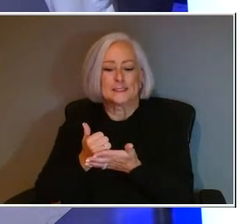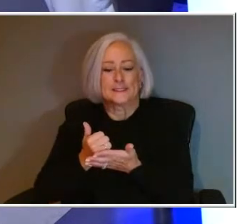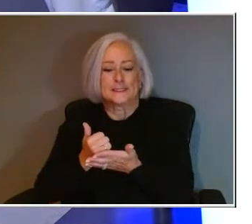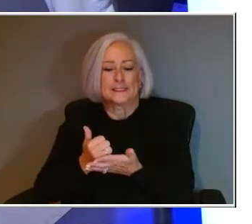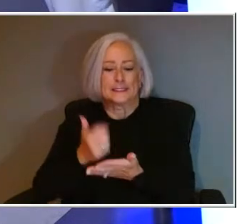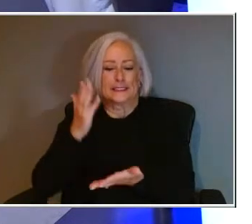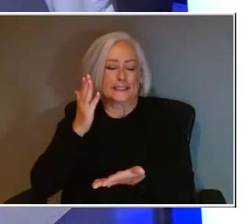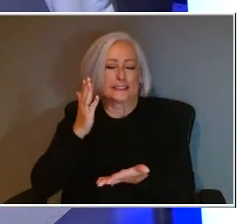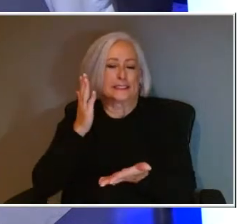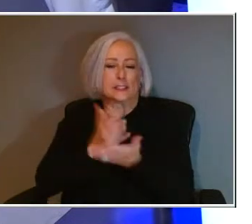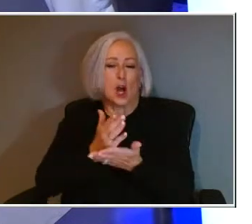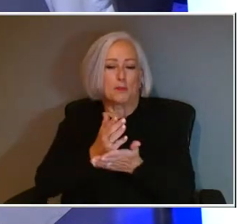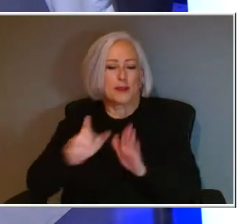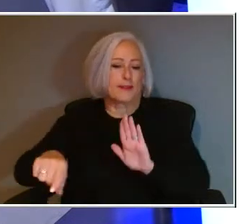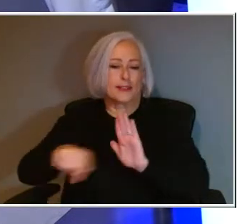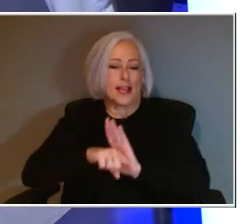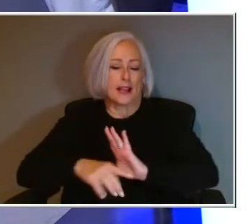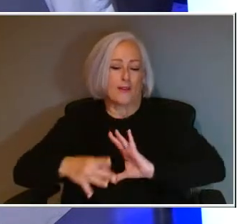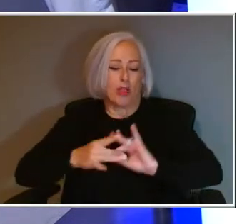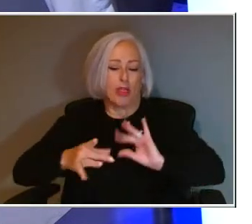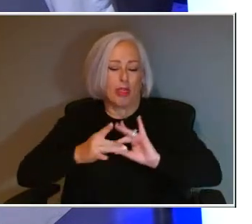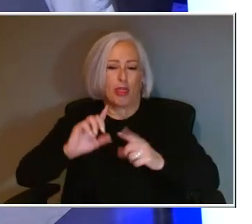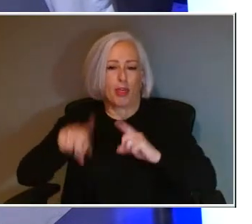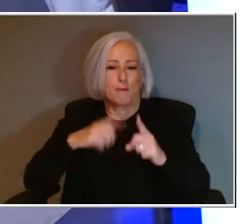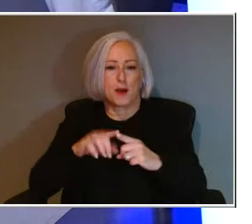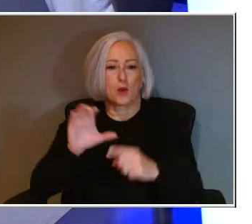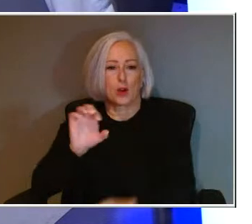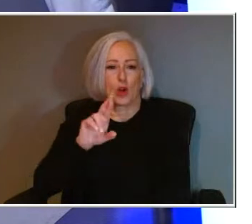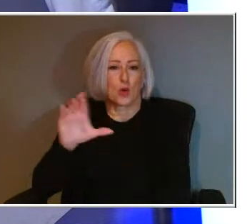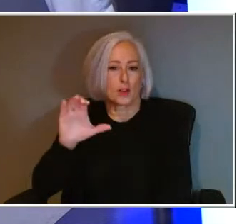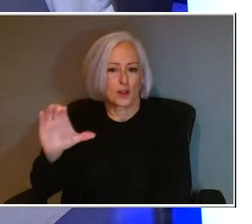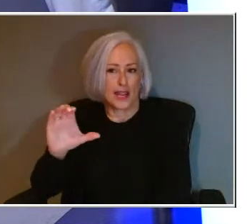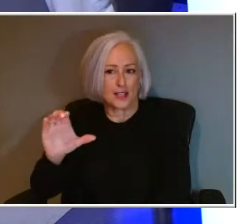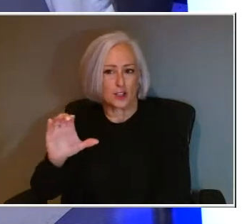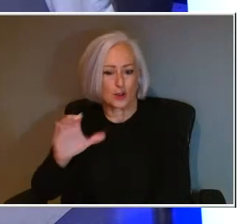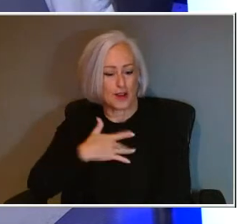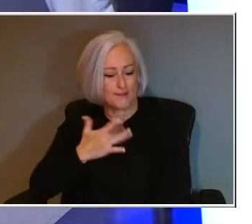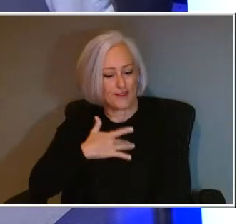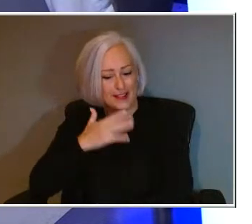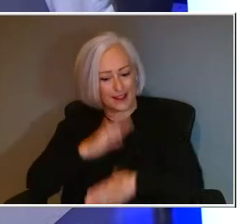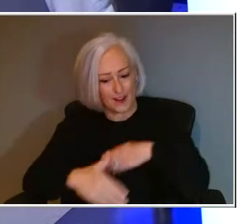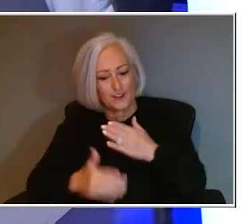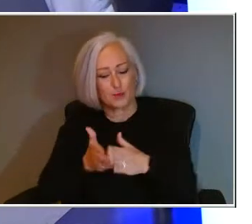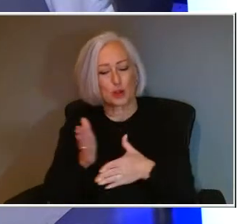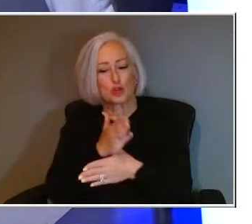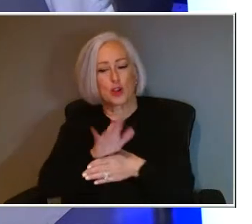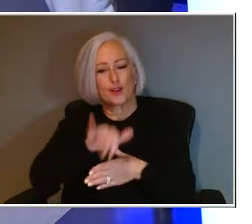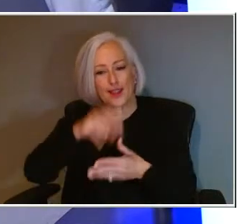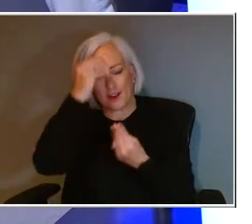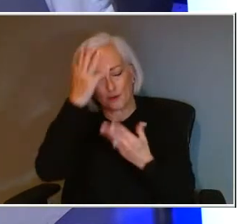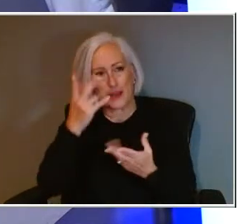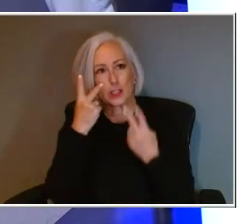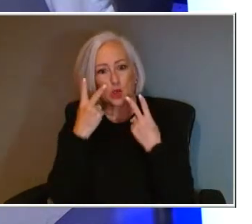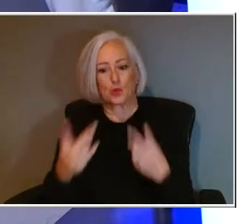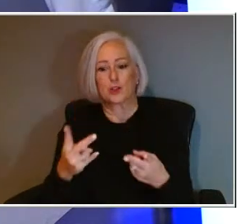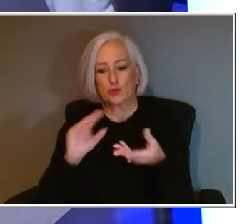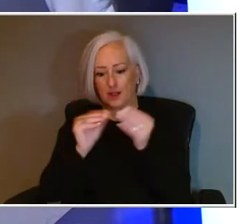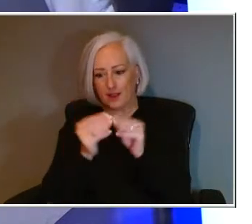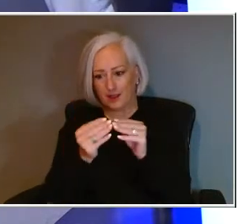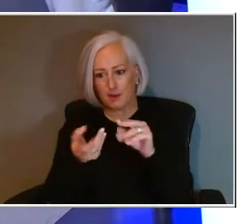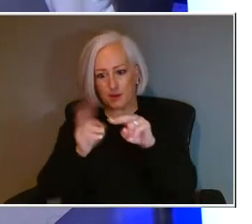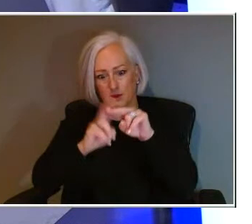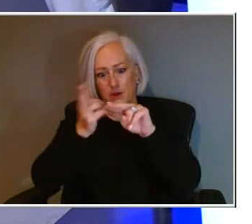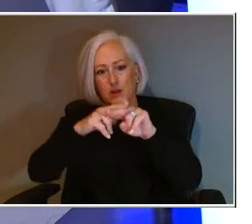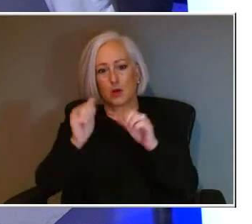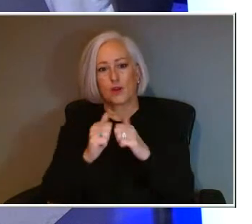talk about it the way we were talking about it earlier and feeling comfortable sharing this, especially as we see these statistics in younger people. I would like to hear from